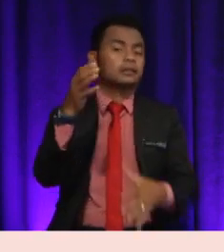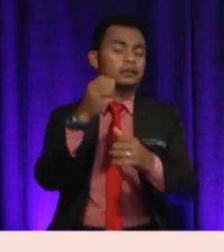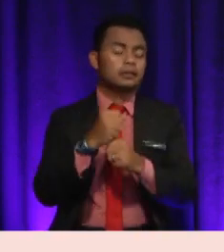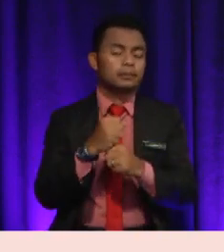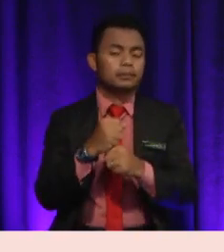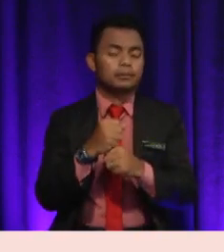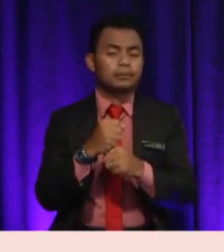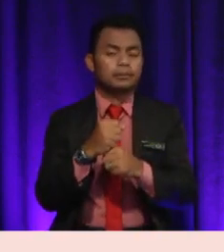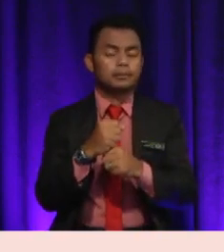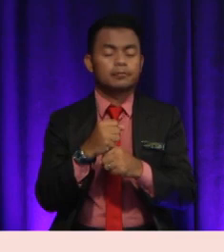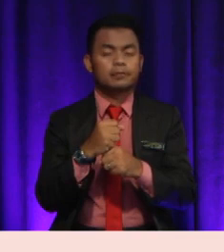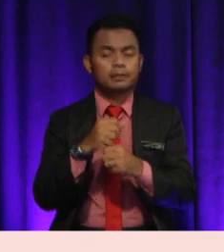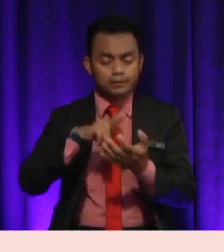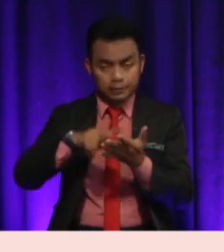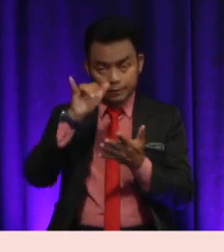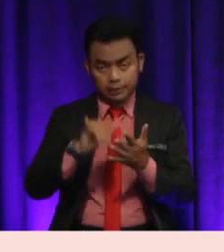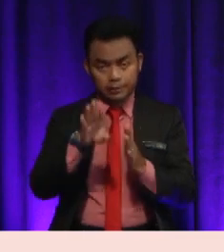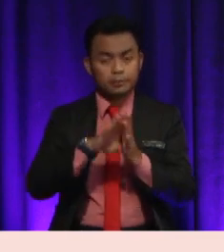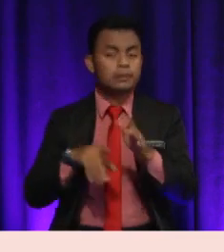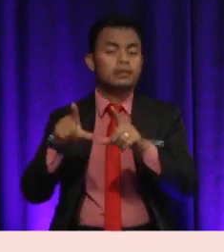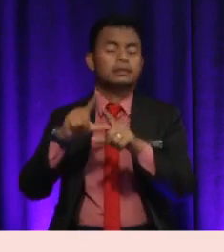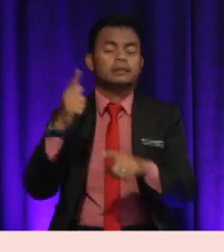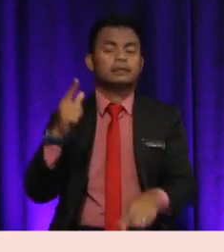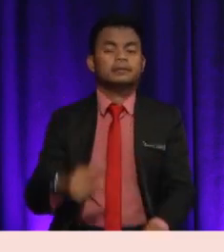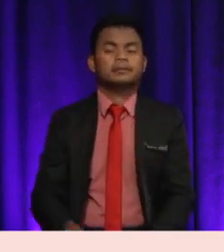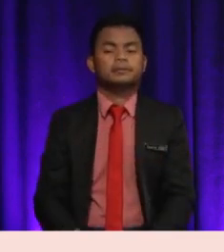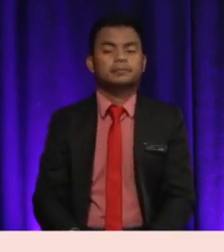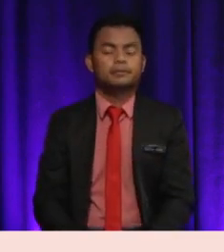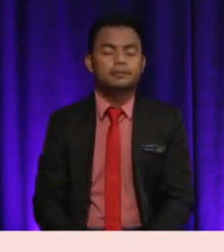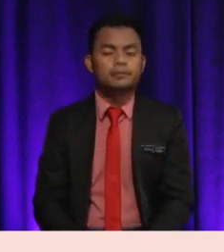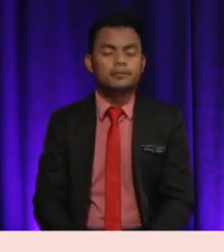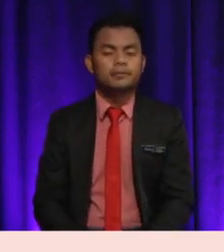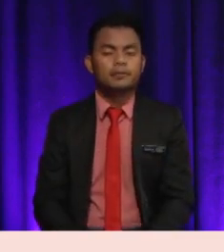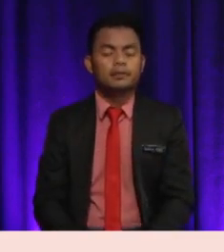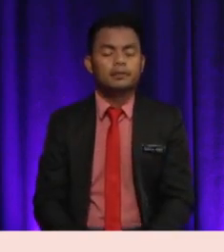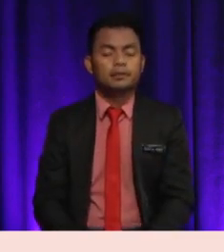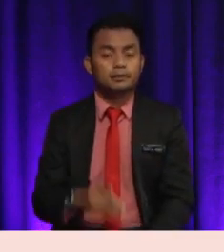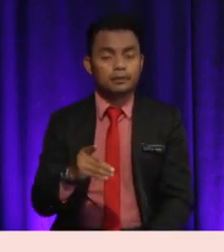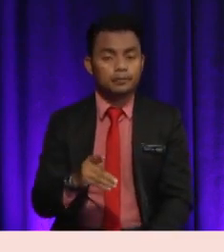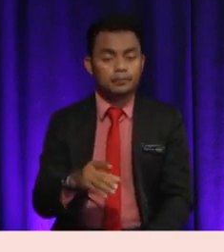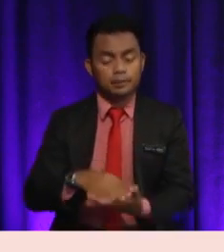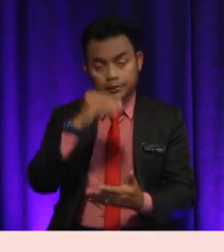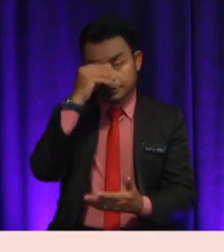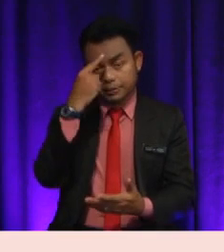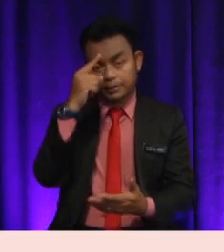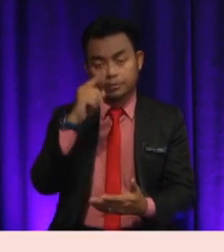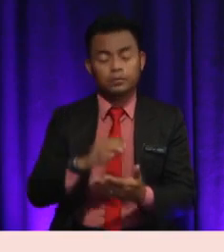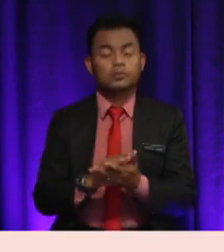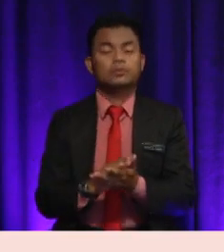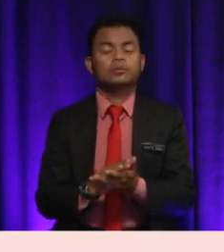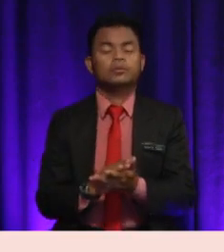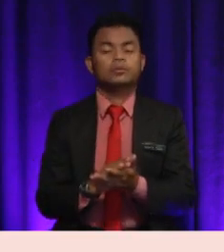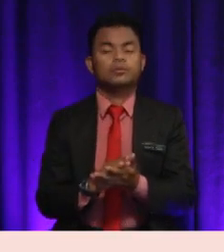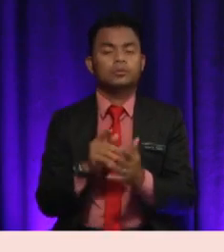different effect from when it is taken at the eye level. Furthermore, she has learned to express herself more creatively through